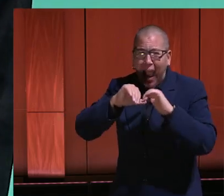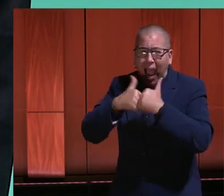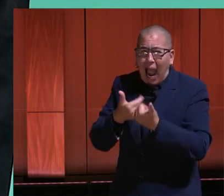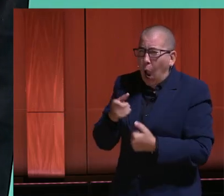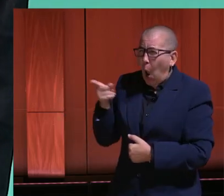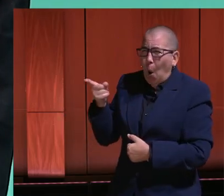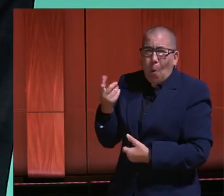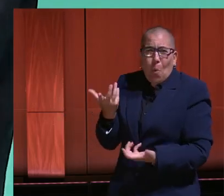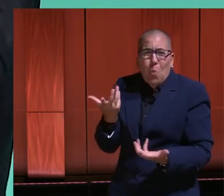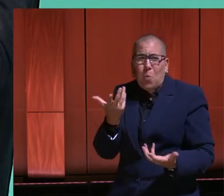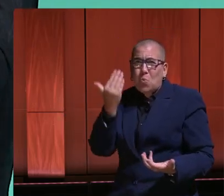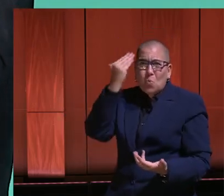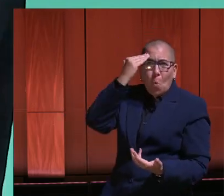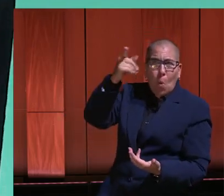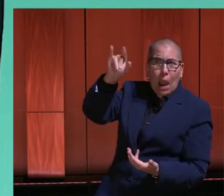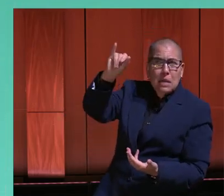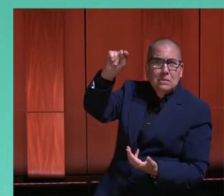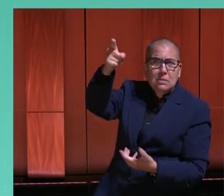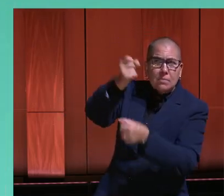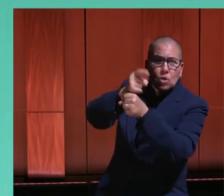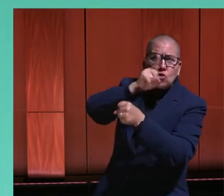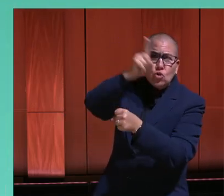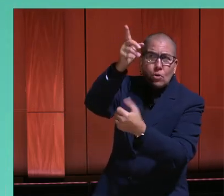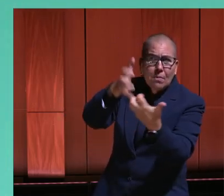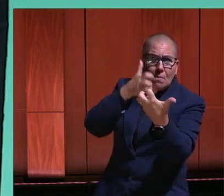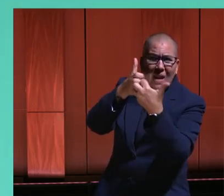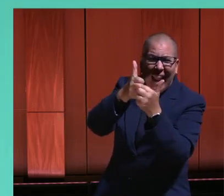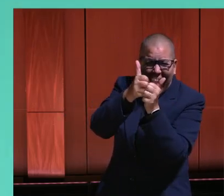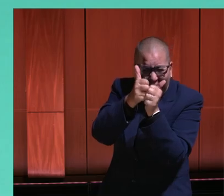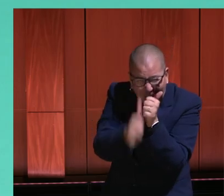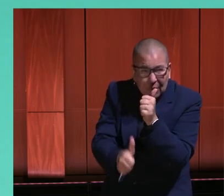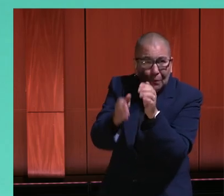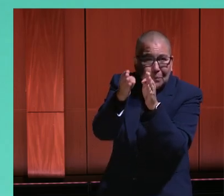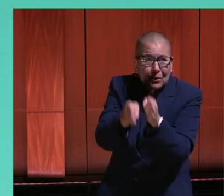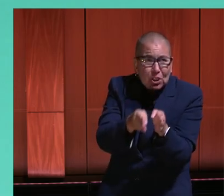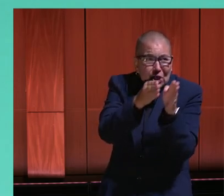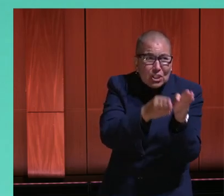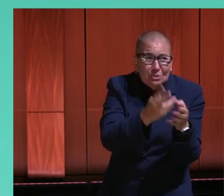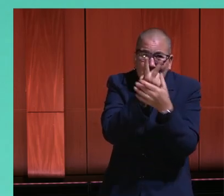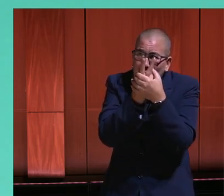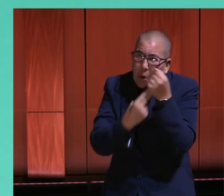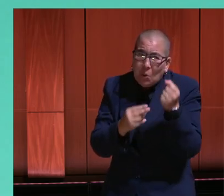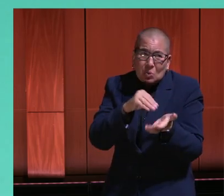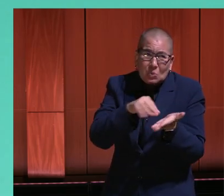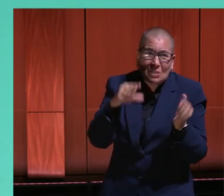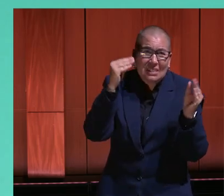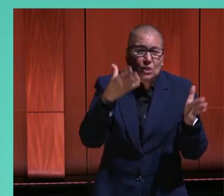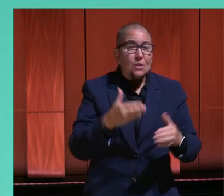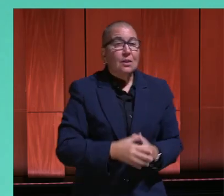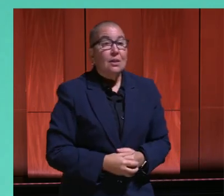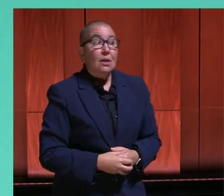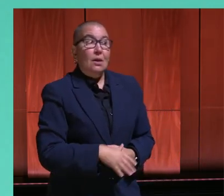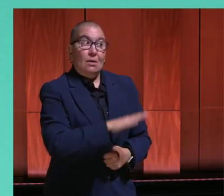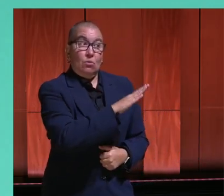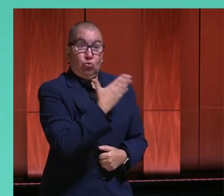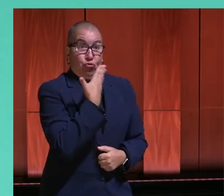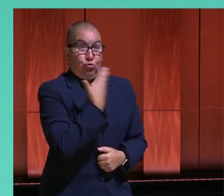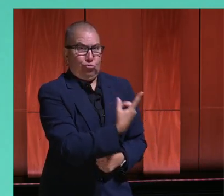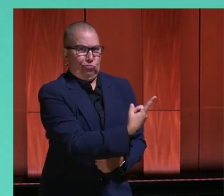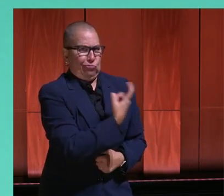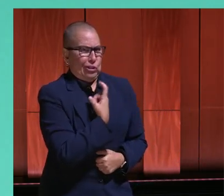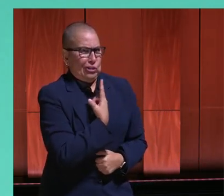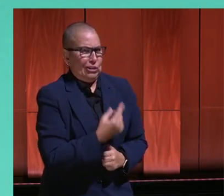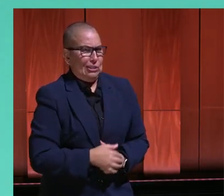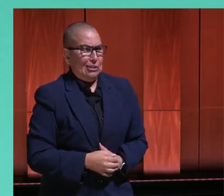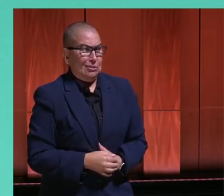meet the needs of the students and the staff at all times? Yeah, this is a great question. I was telling you backstage, I have the unique perspective